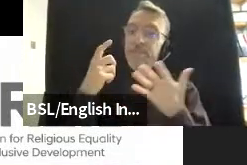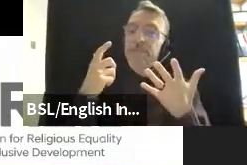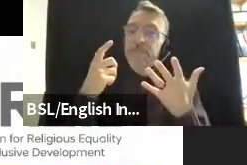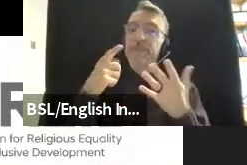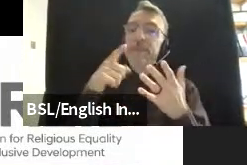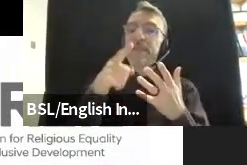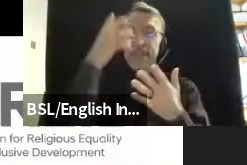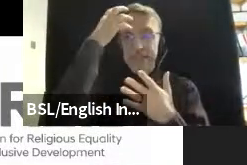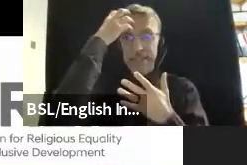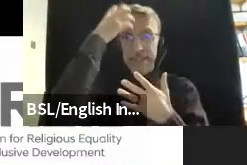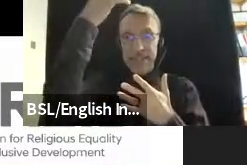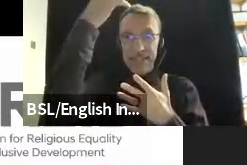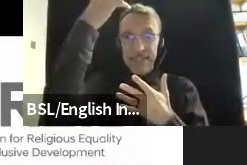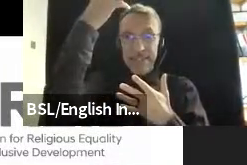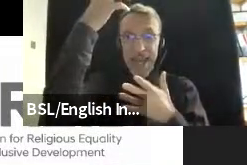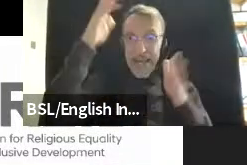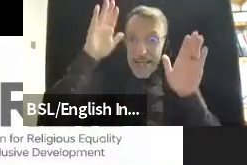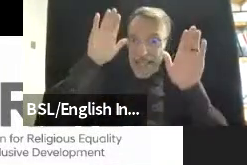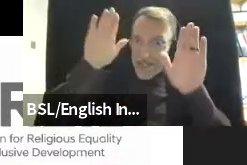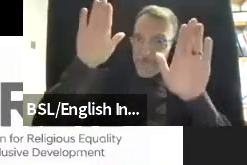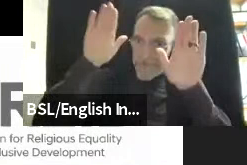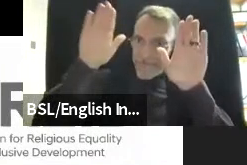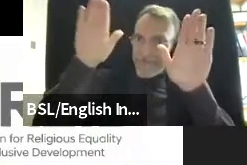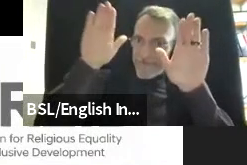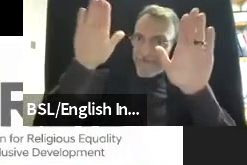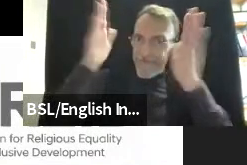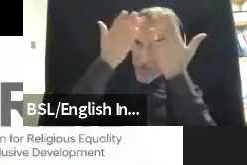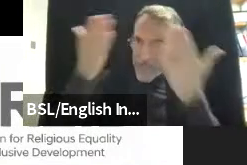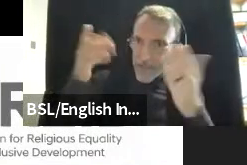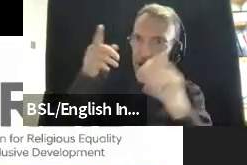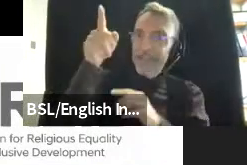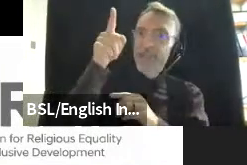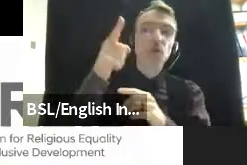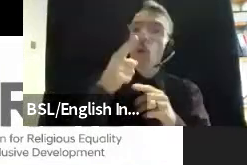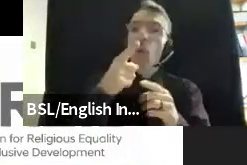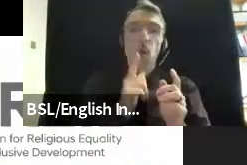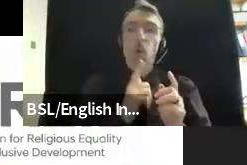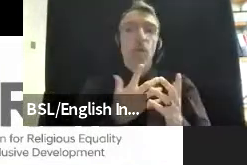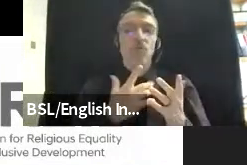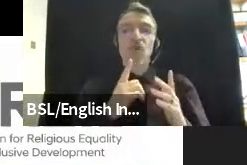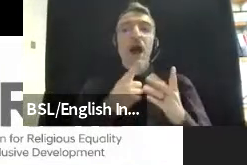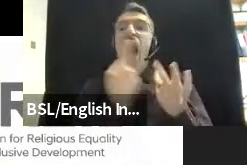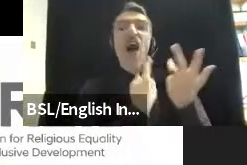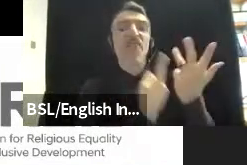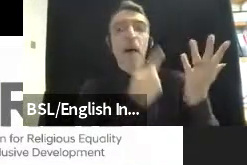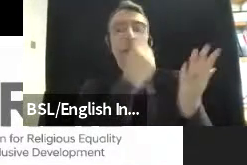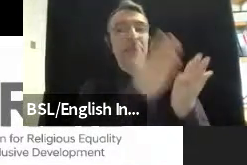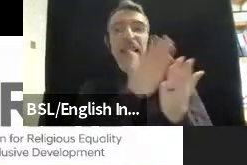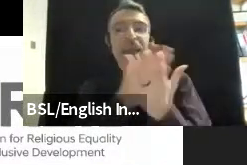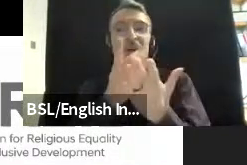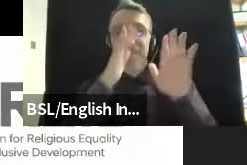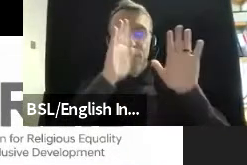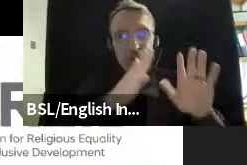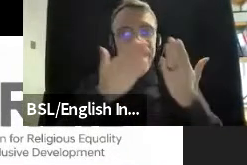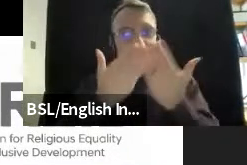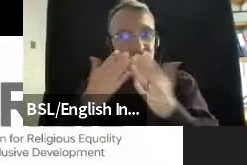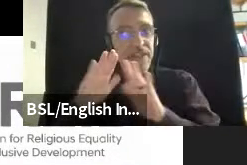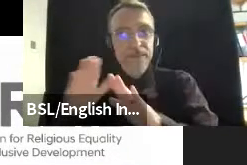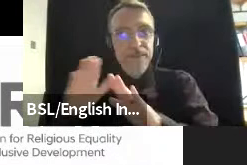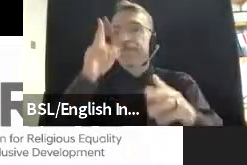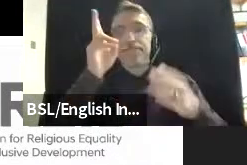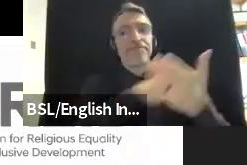state atheism, and there were so many restrictions on the freedom of religion or belief,